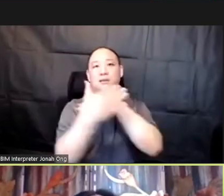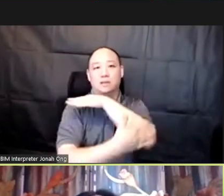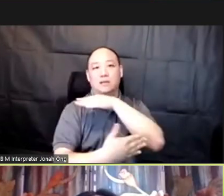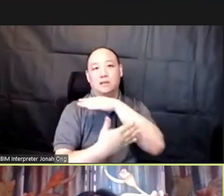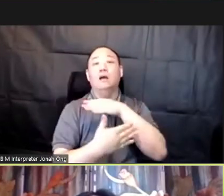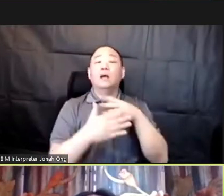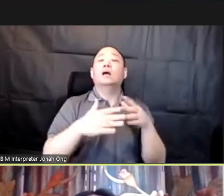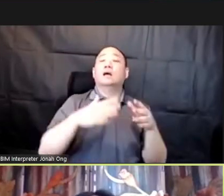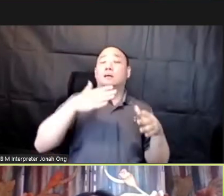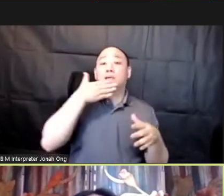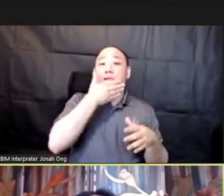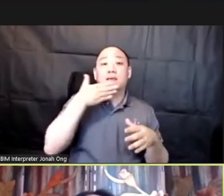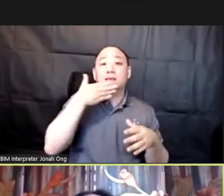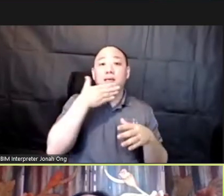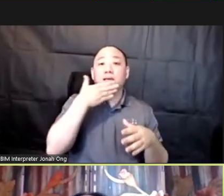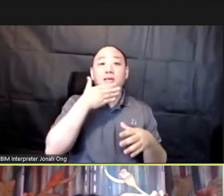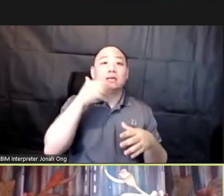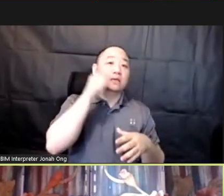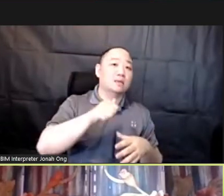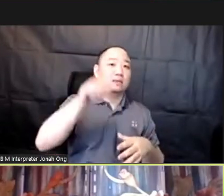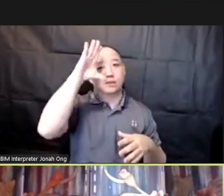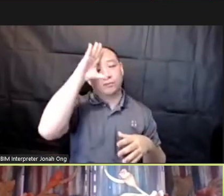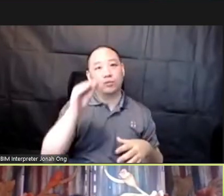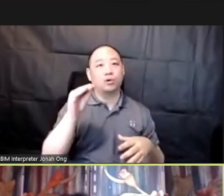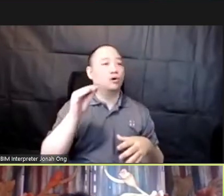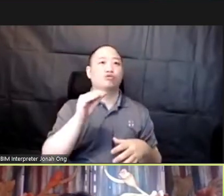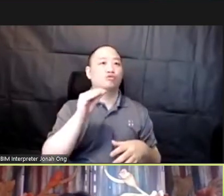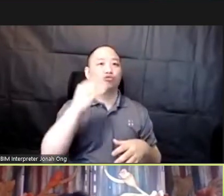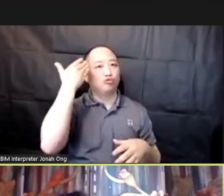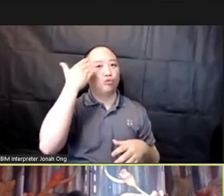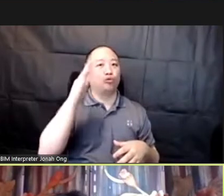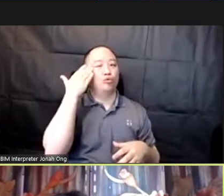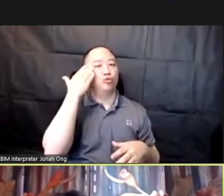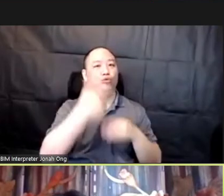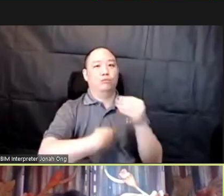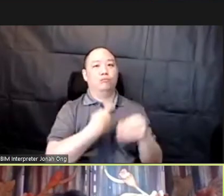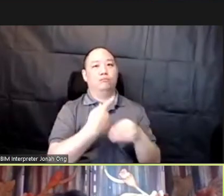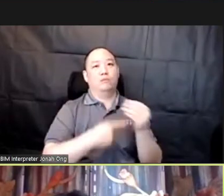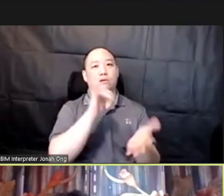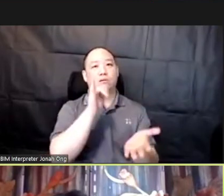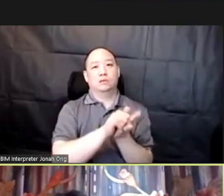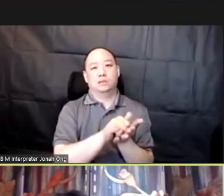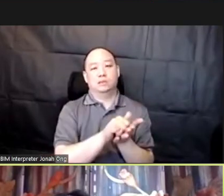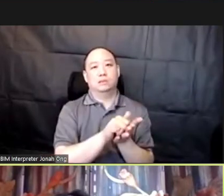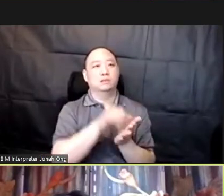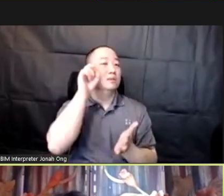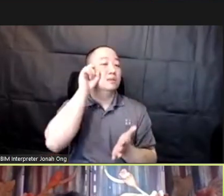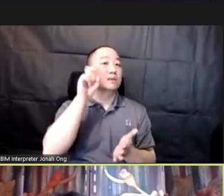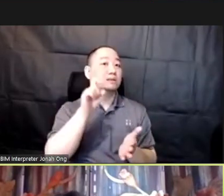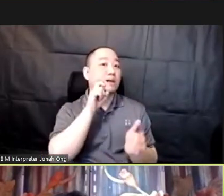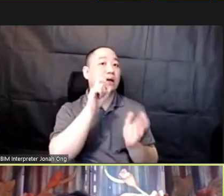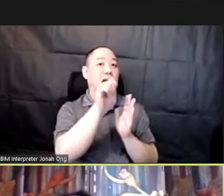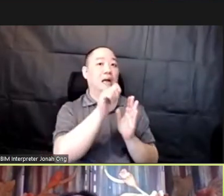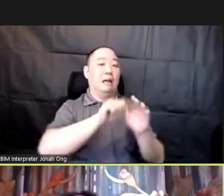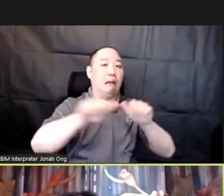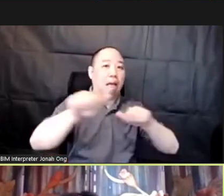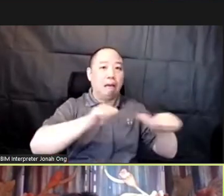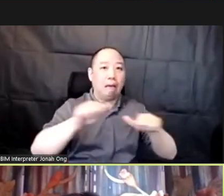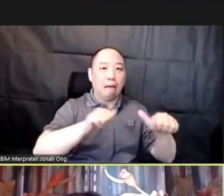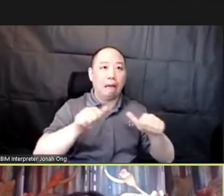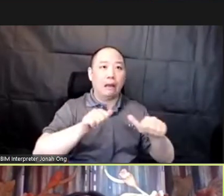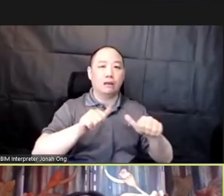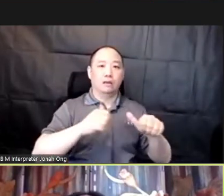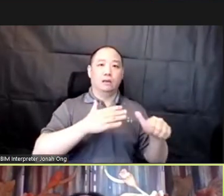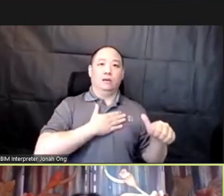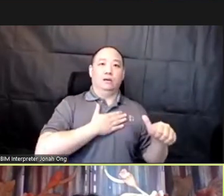young girls and boys don't know about these things that they have to know. So sexual acts itself, consent, how to use